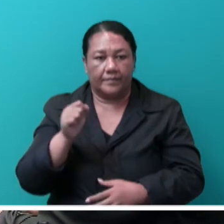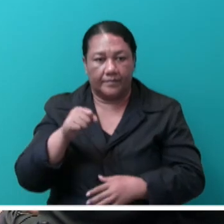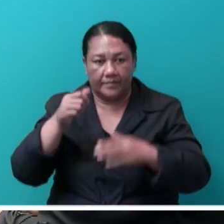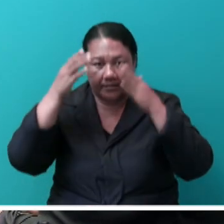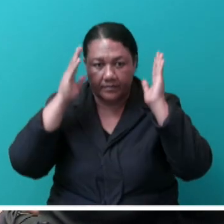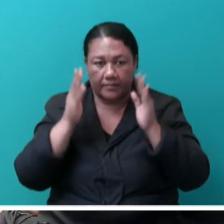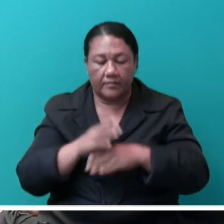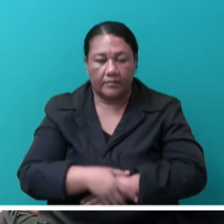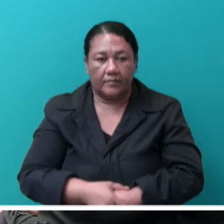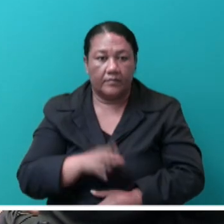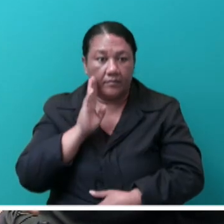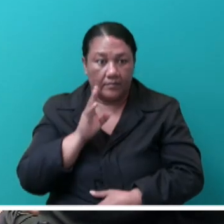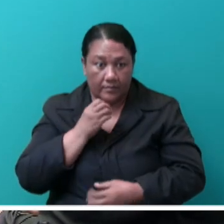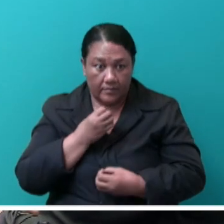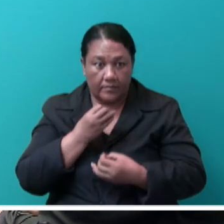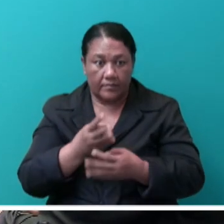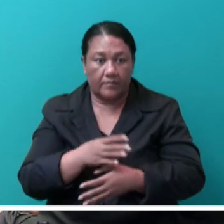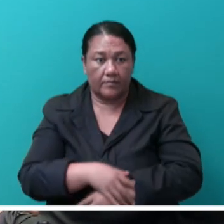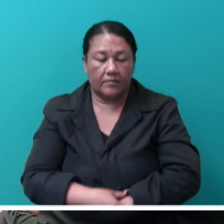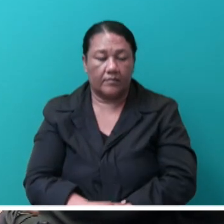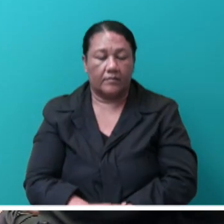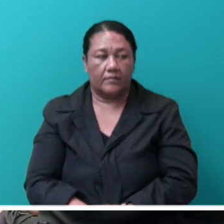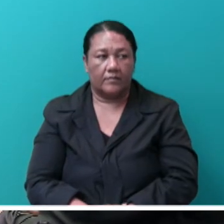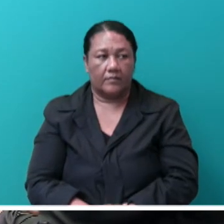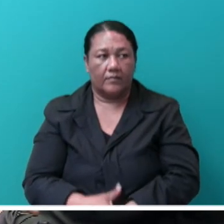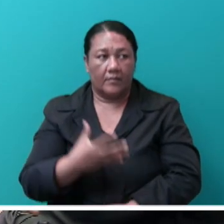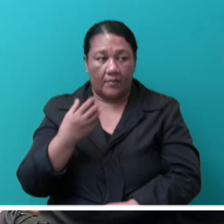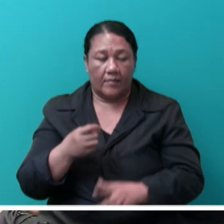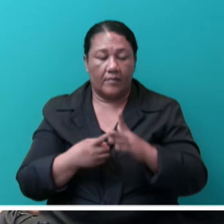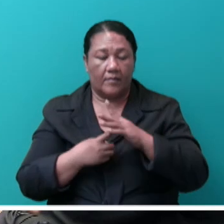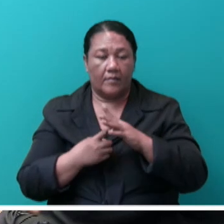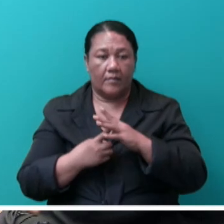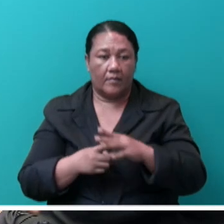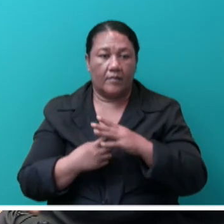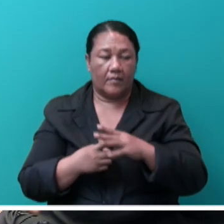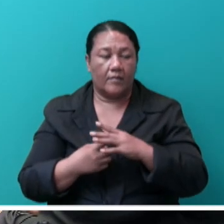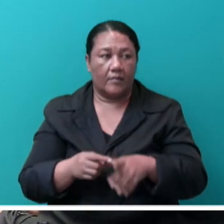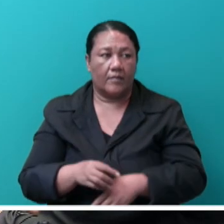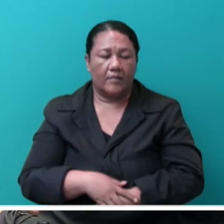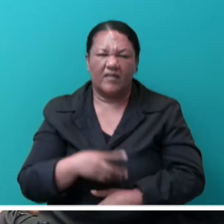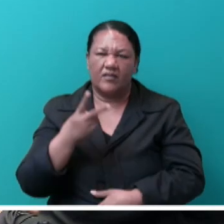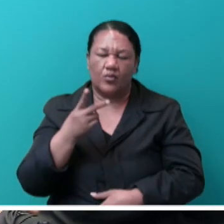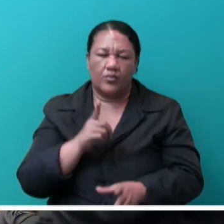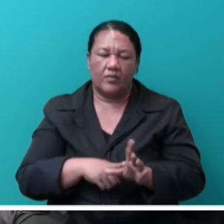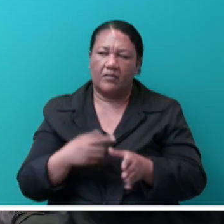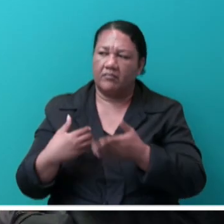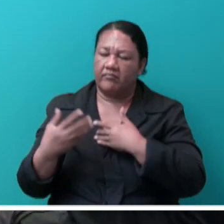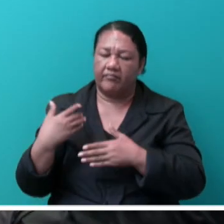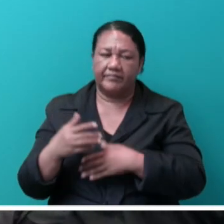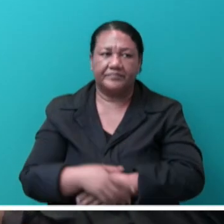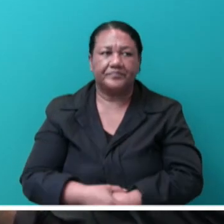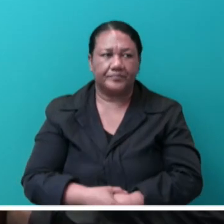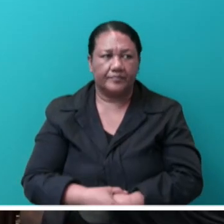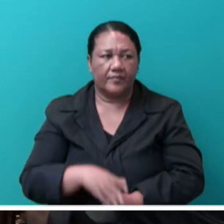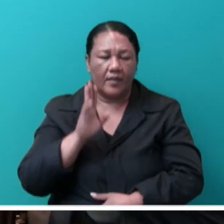that, in way of context, perhaps in the last 2 years of the current People's